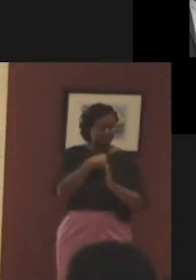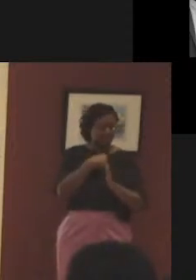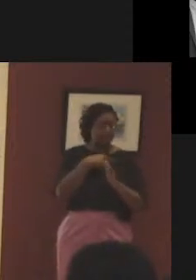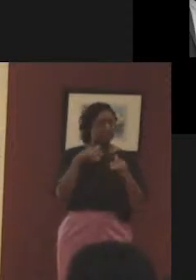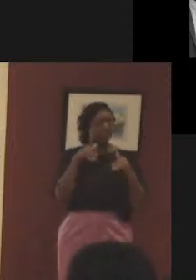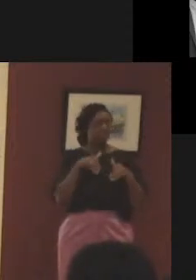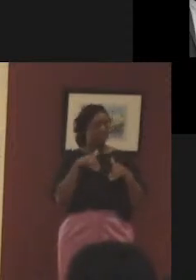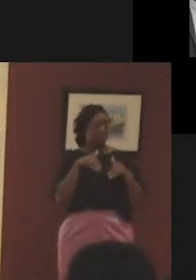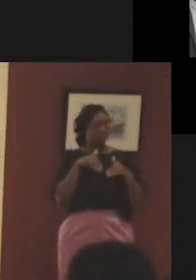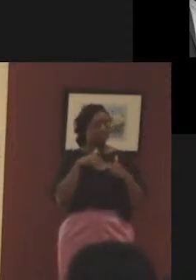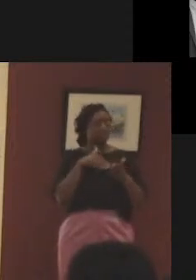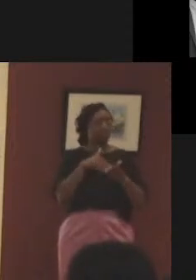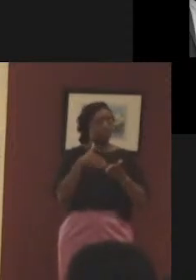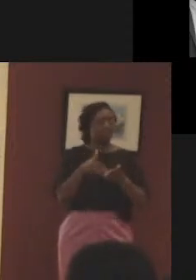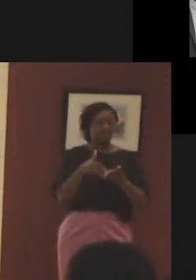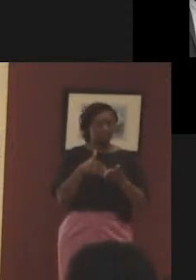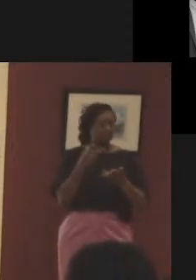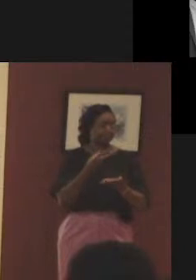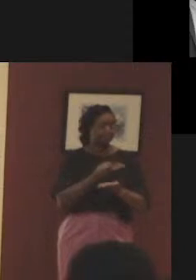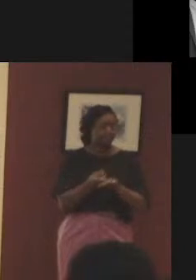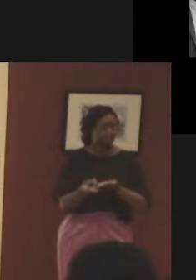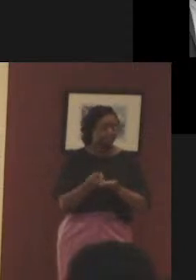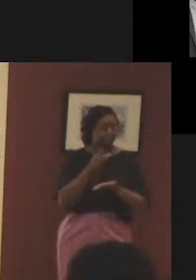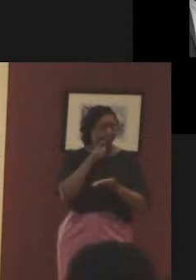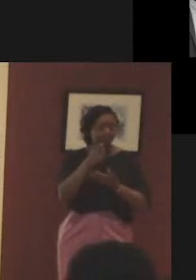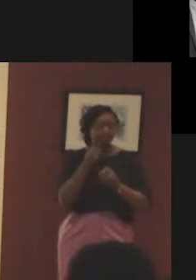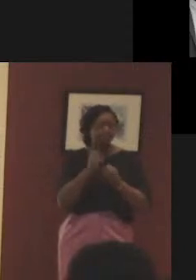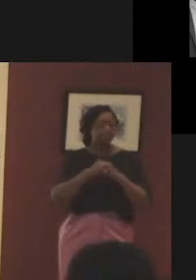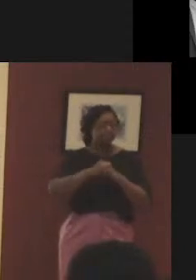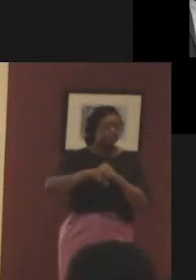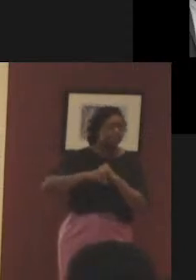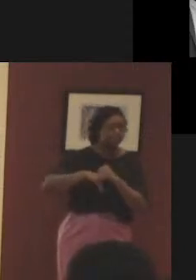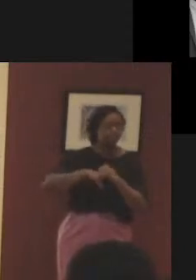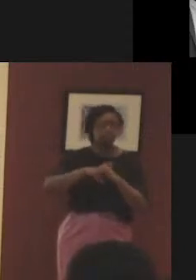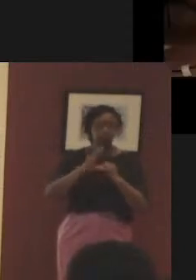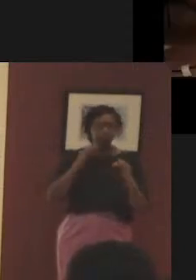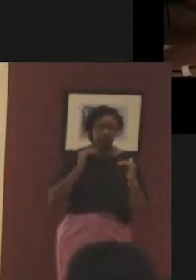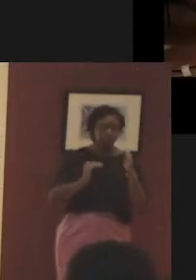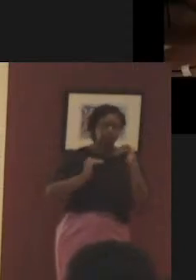passivity often fails to create justice.